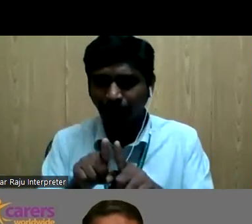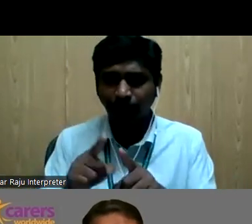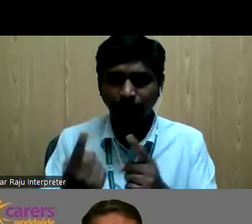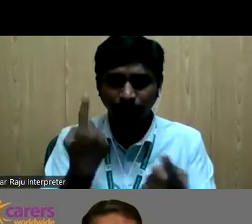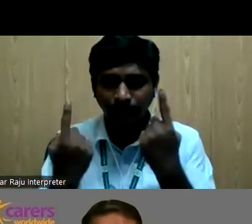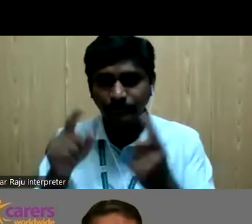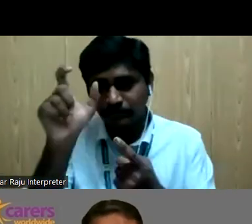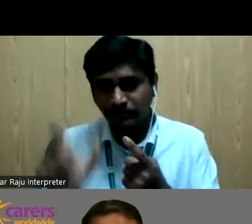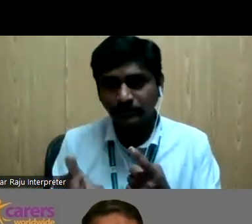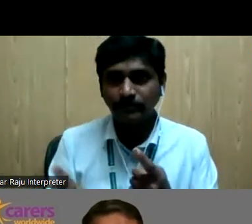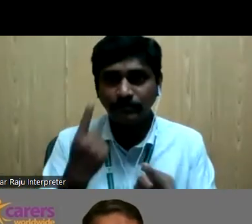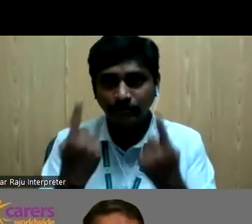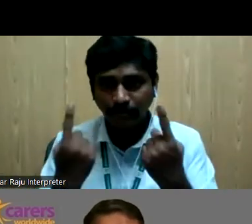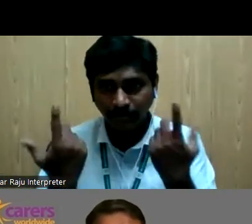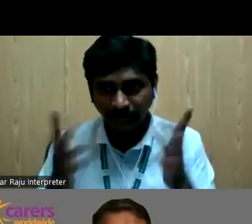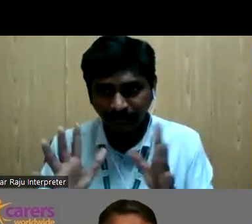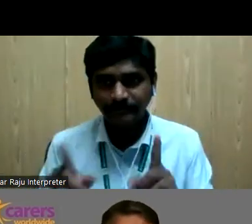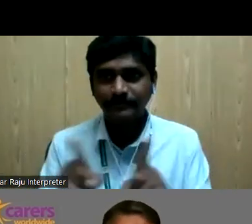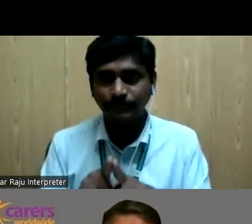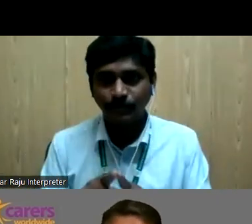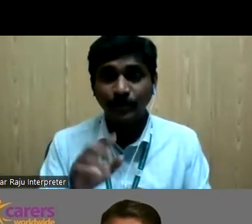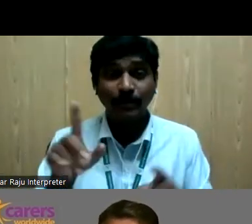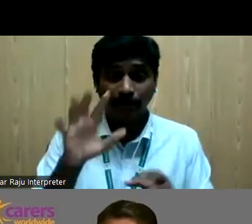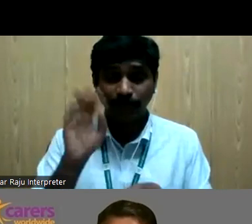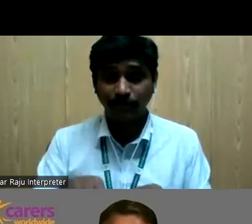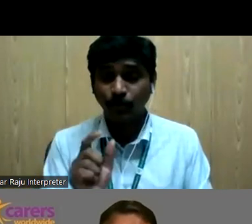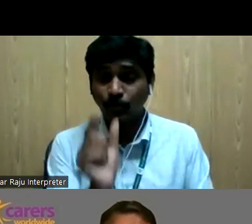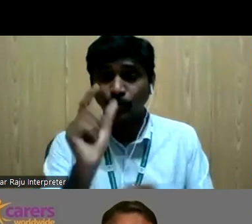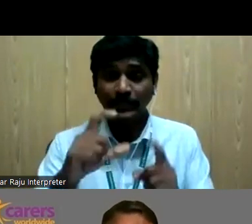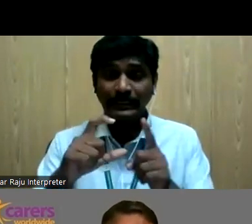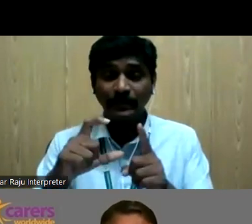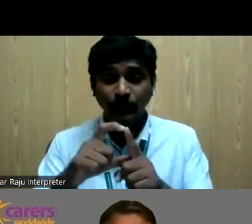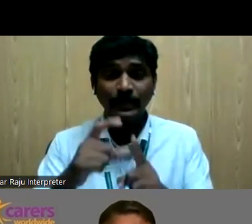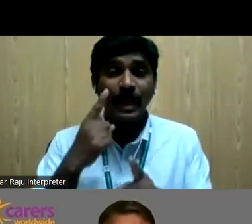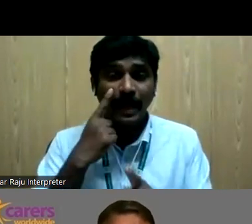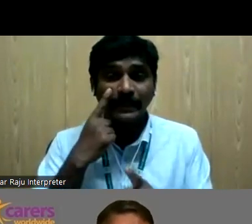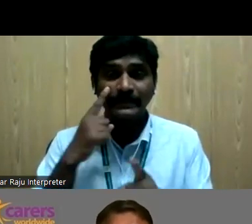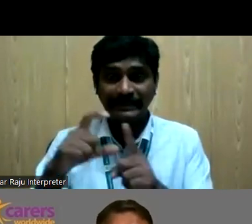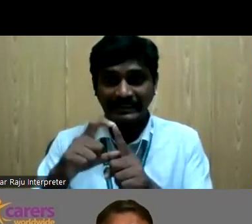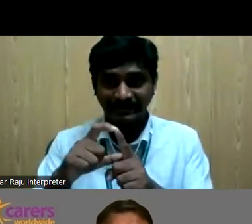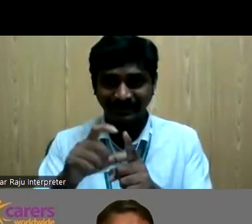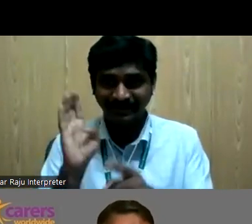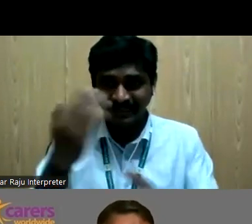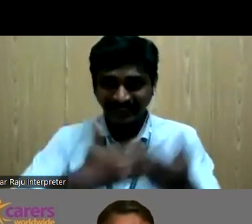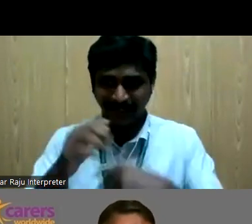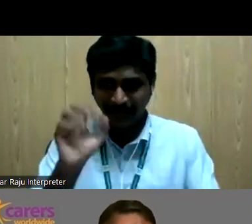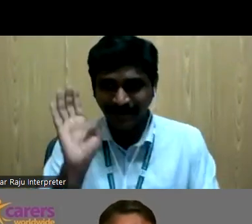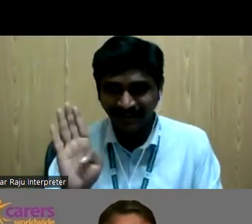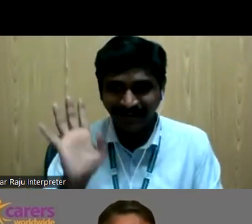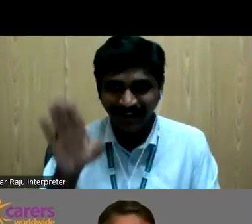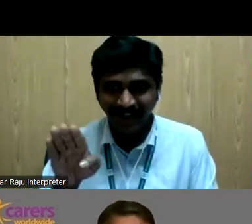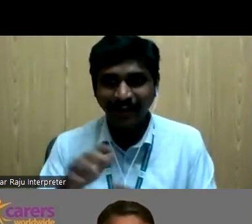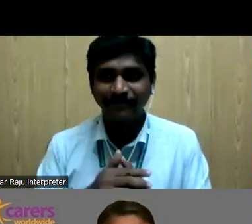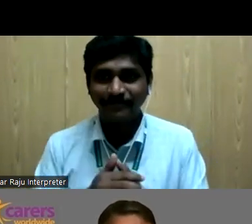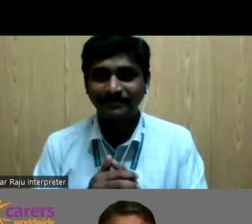the client registrations for UDID, for getting the unique disability ID card, and the Niramaya health